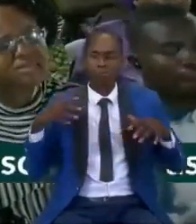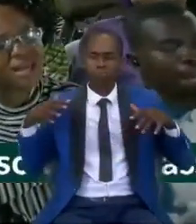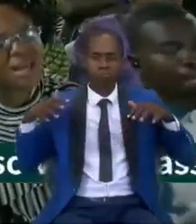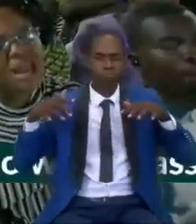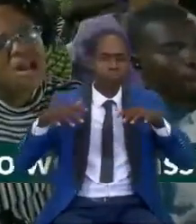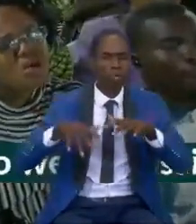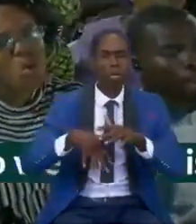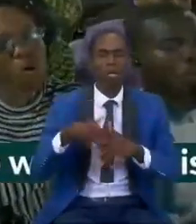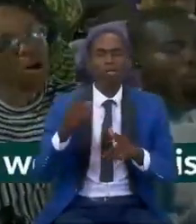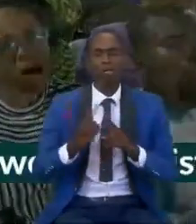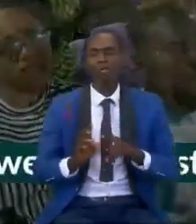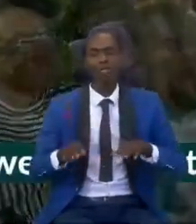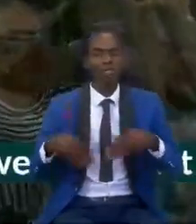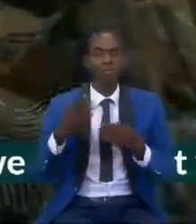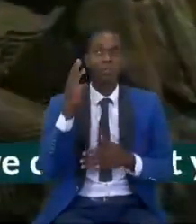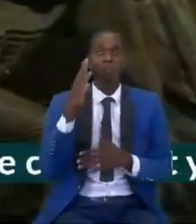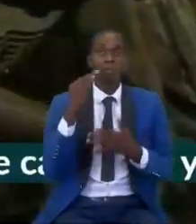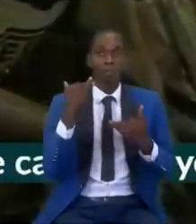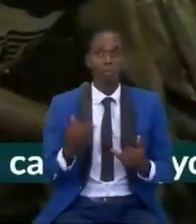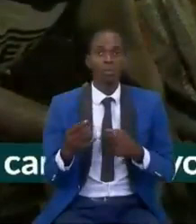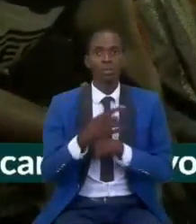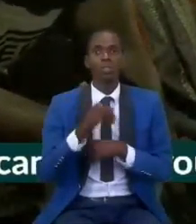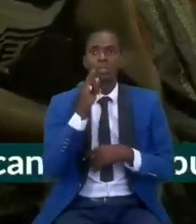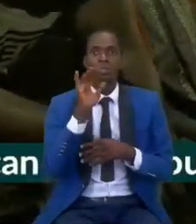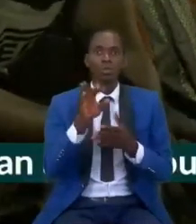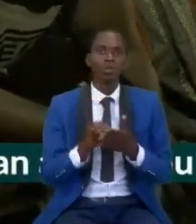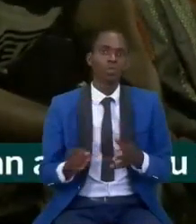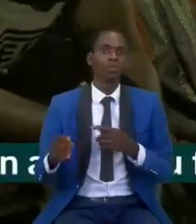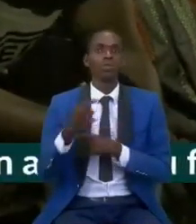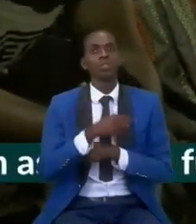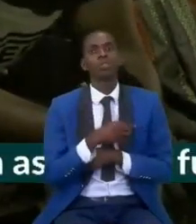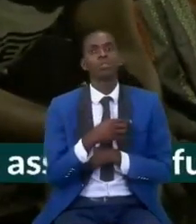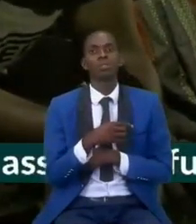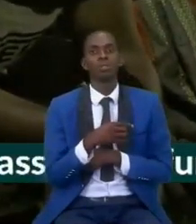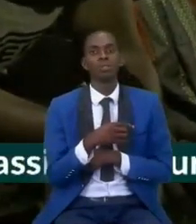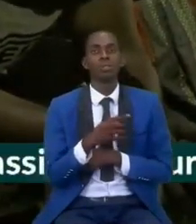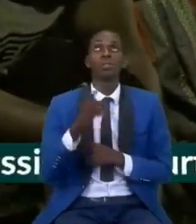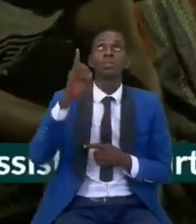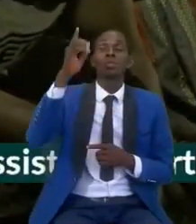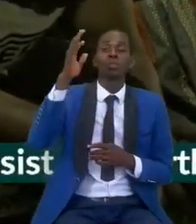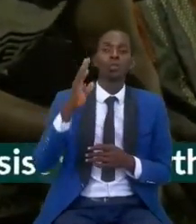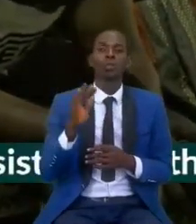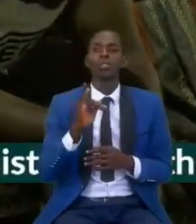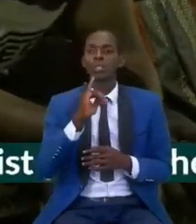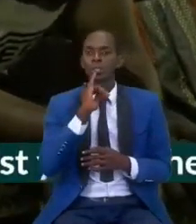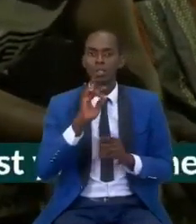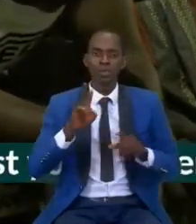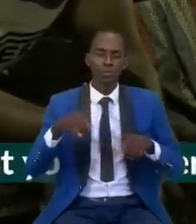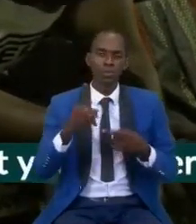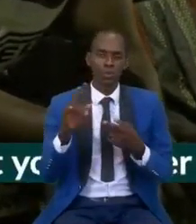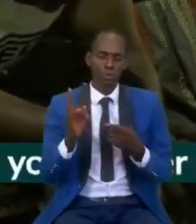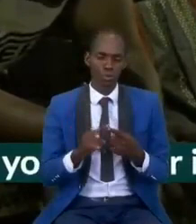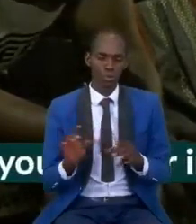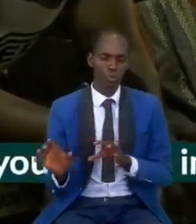day. God is going to perform raw miracle in your life.